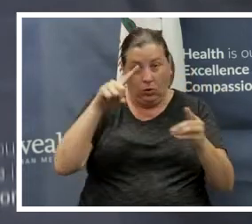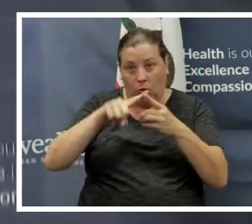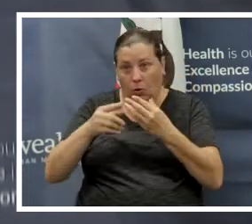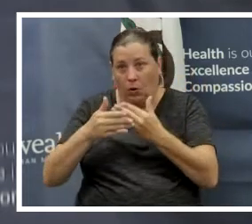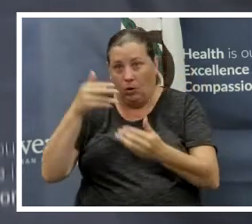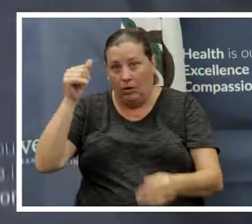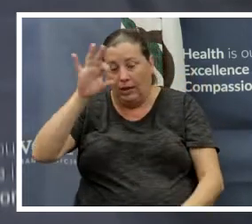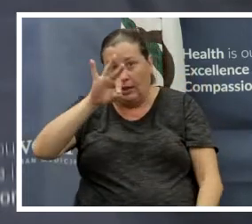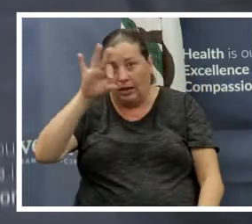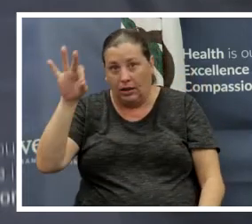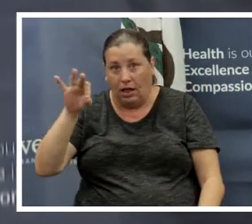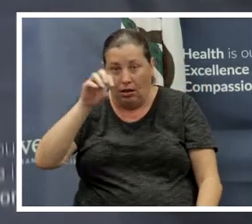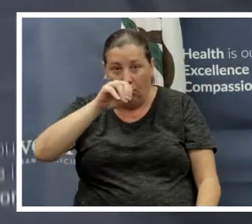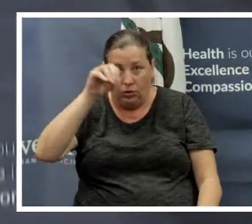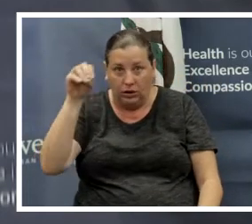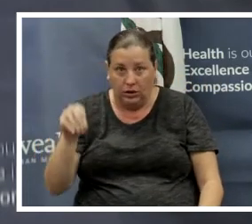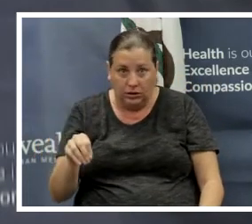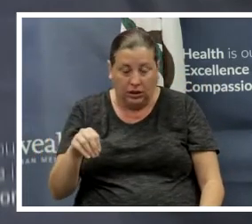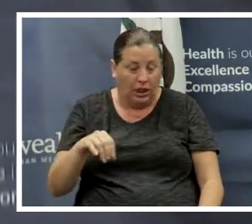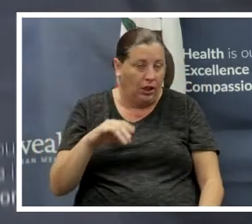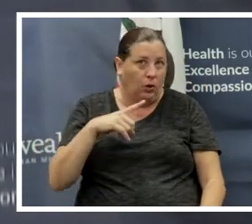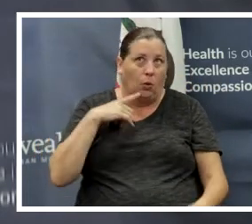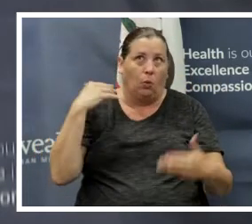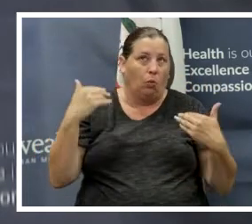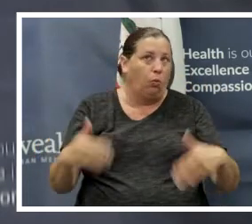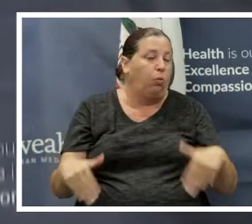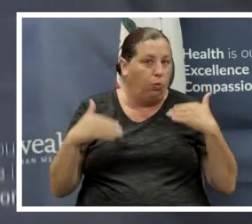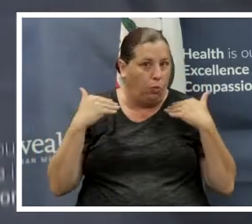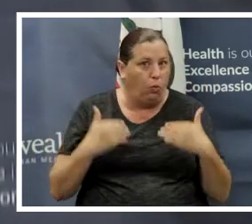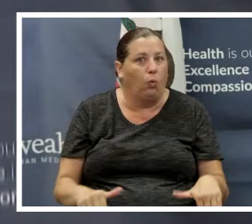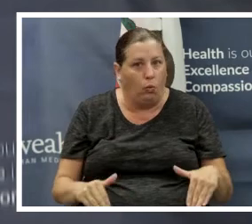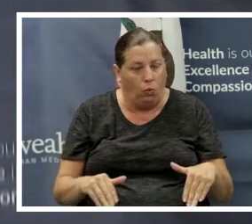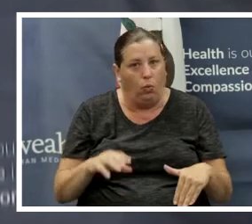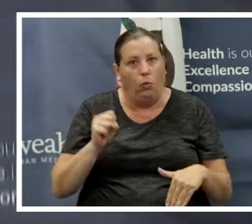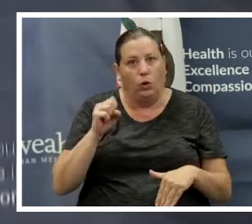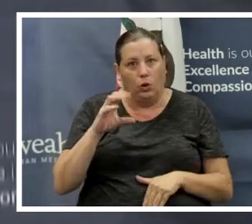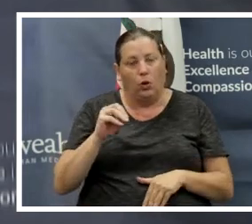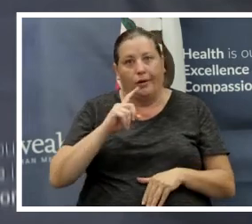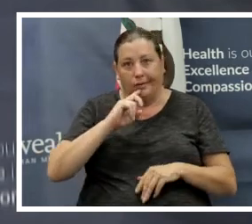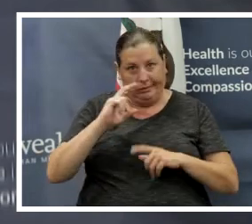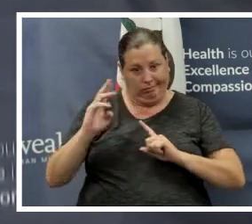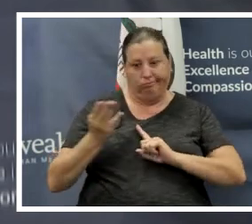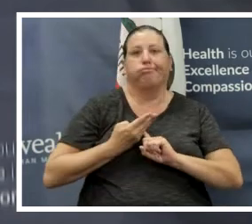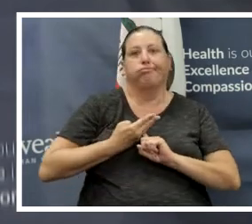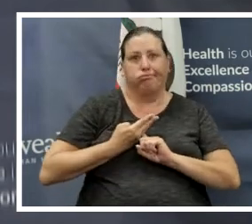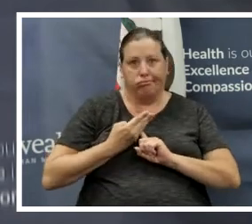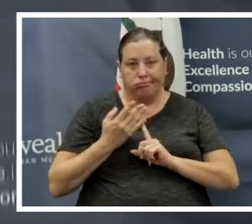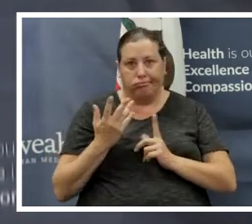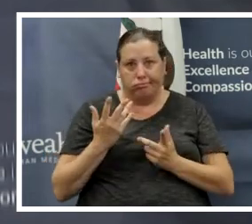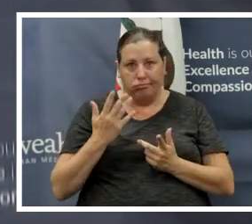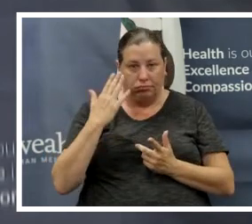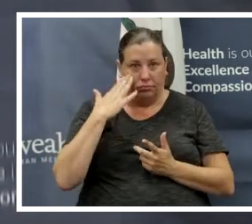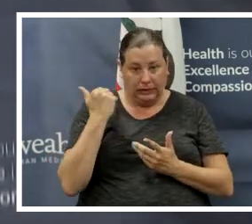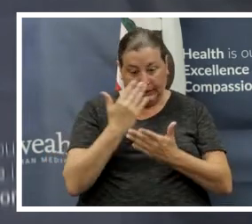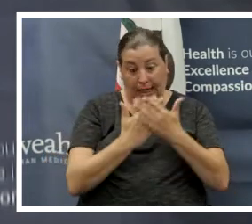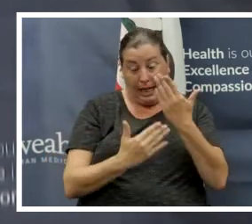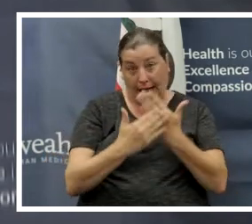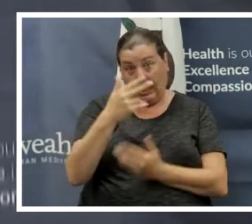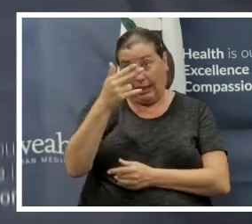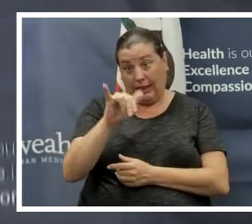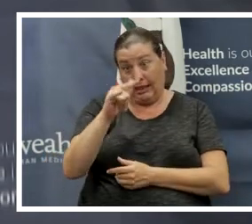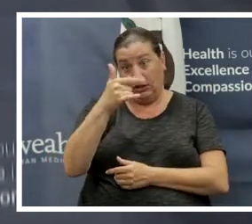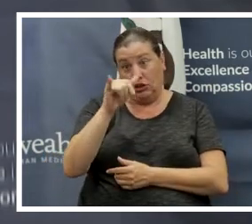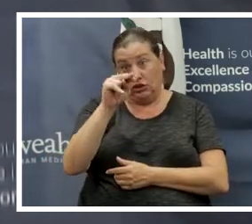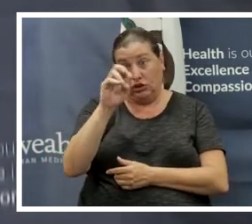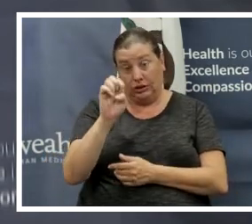99%. Just phenomenal. So it was pretty convincing because we know that hand hygiene is probably